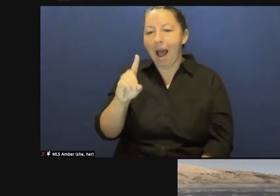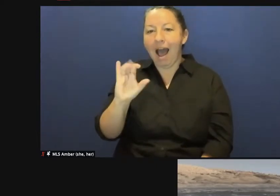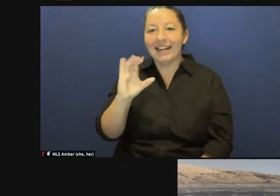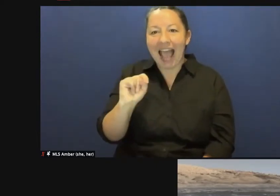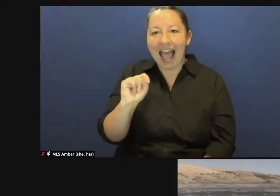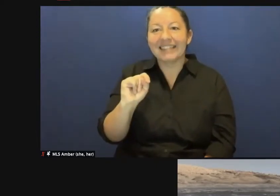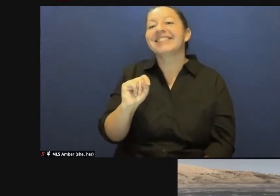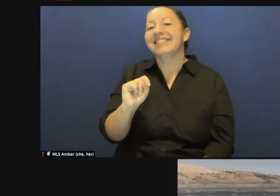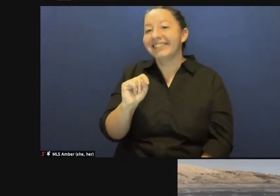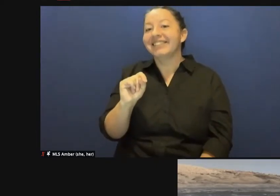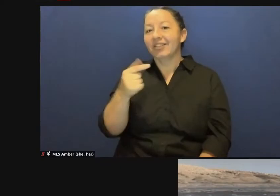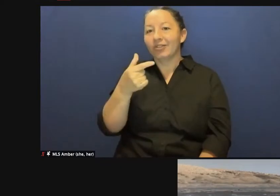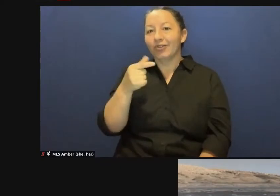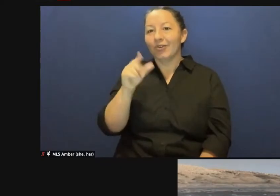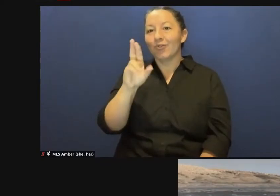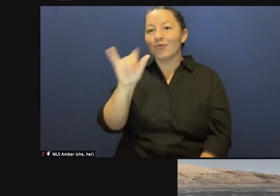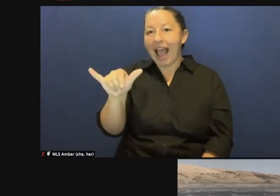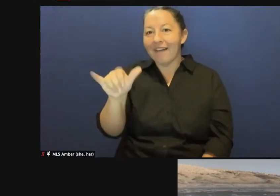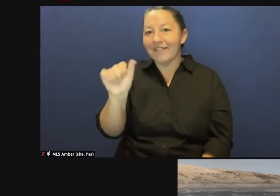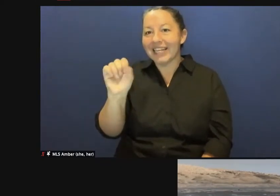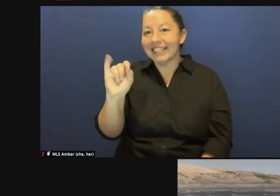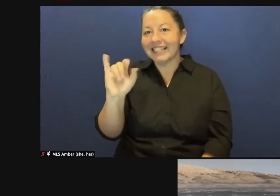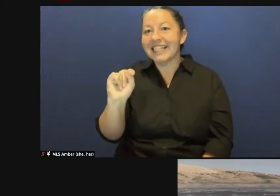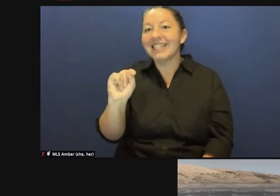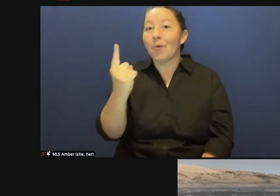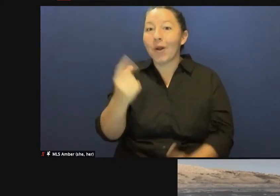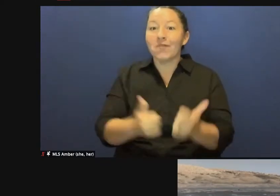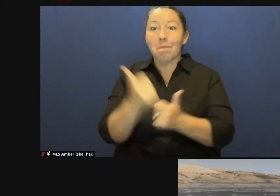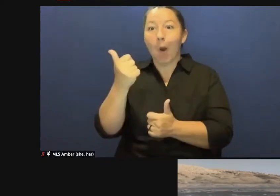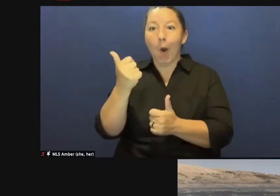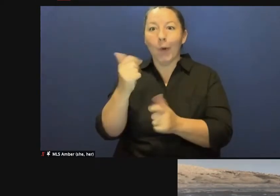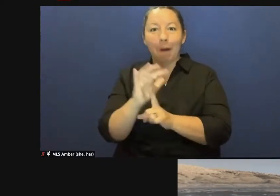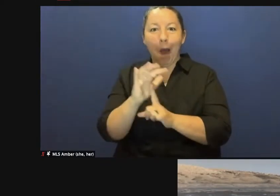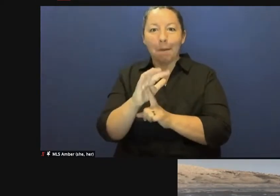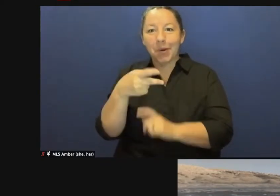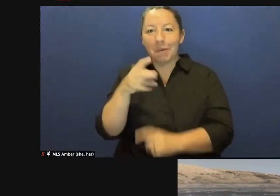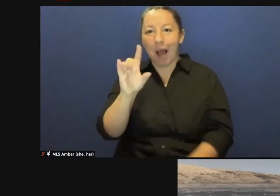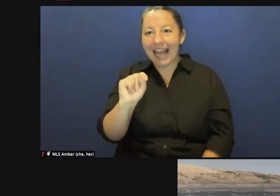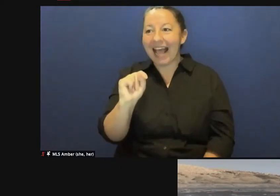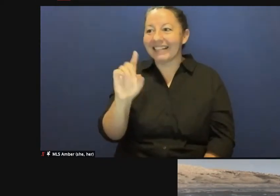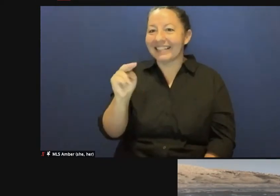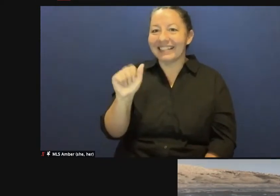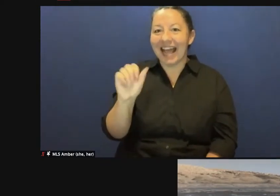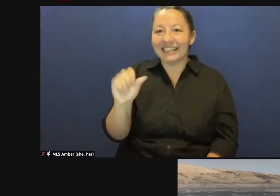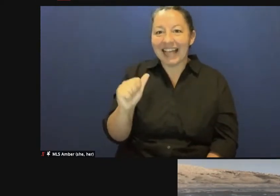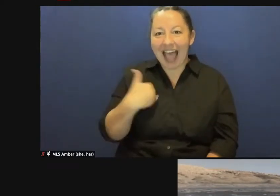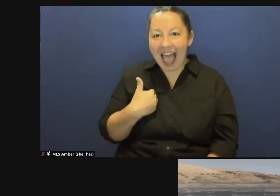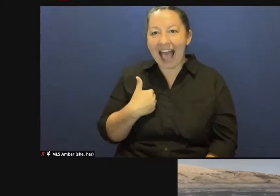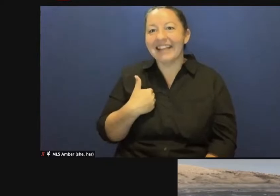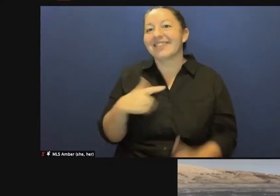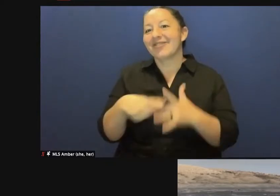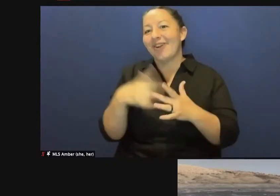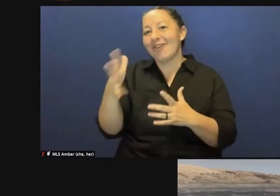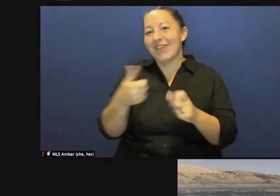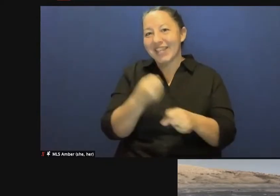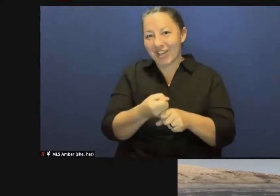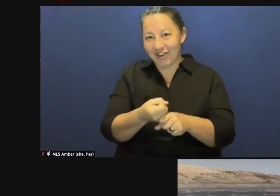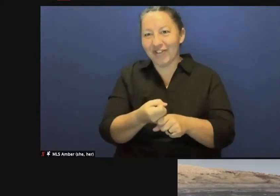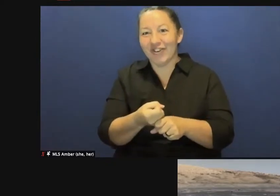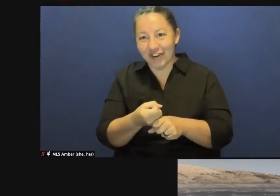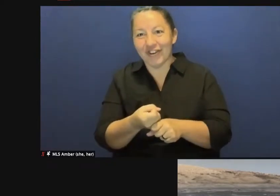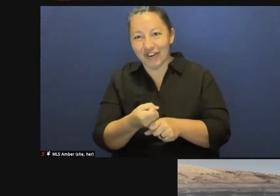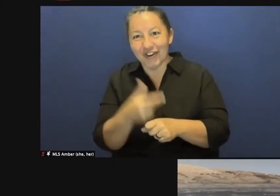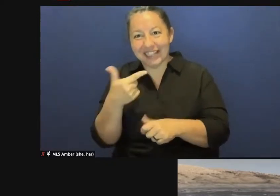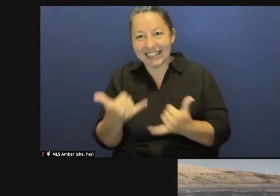has been one of the most popular podcasts NASA has, and we're going into our 5th year. And this year,